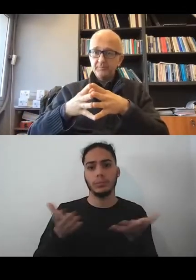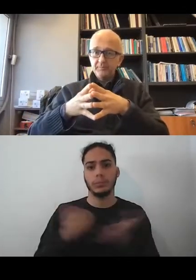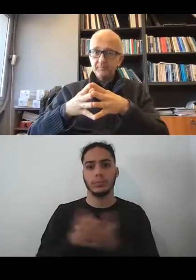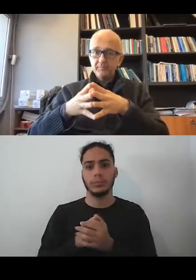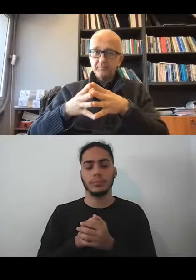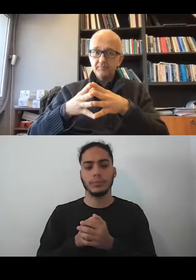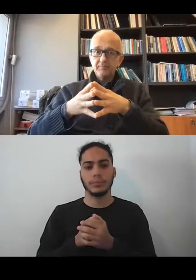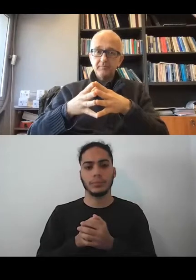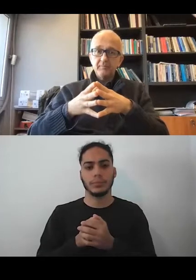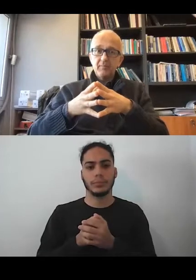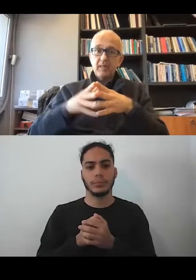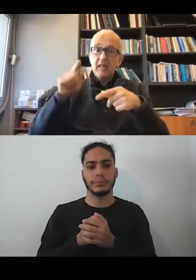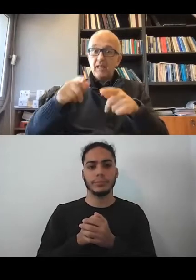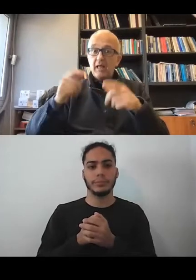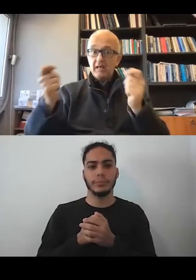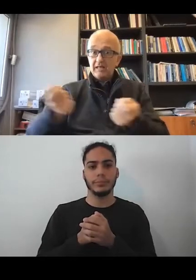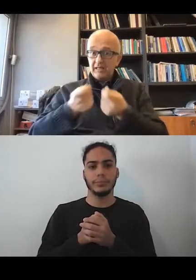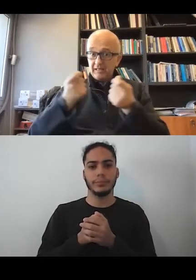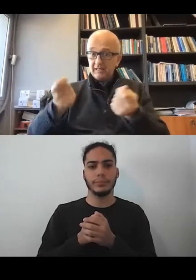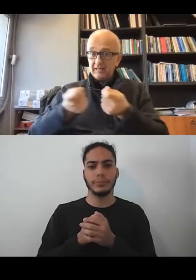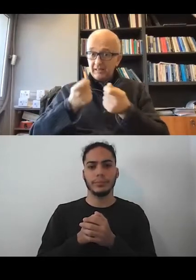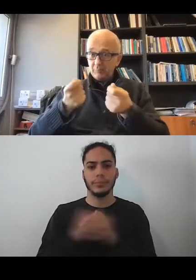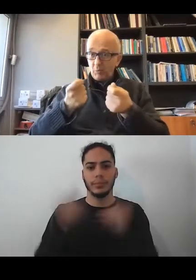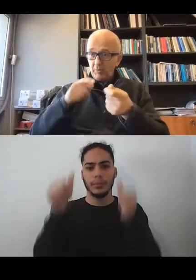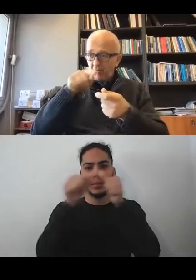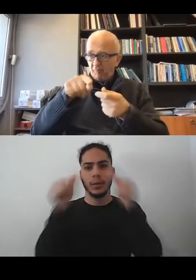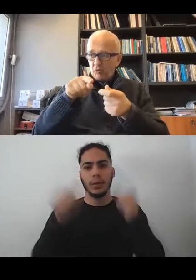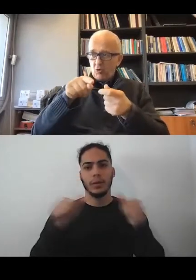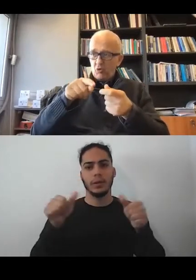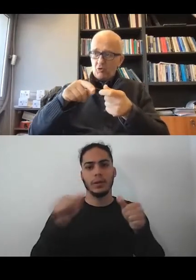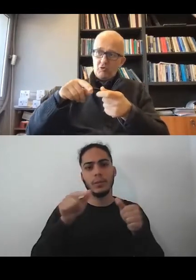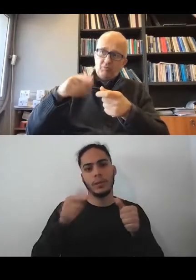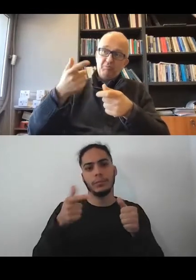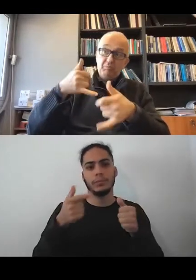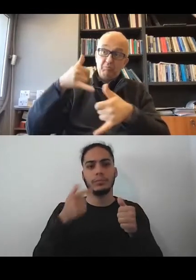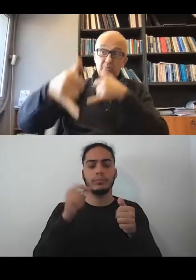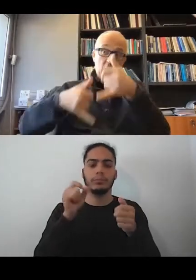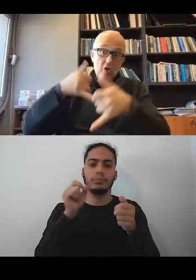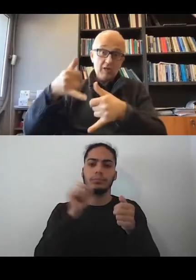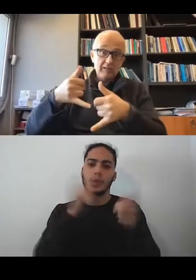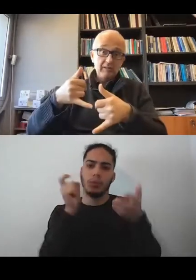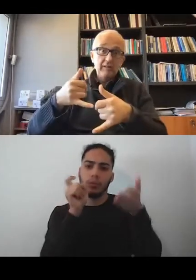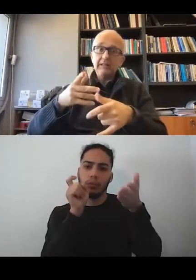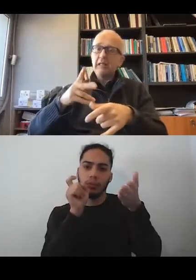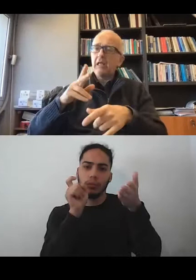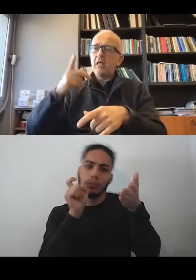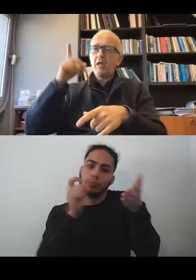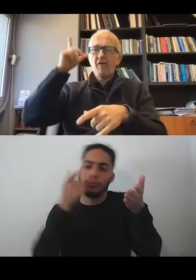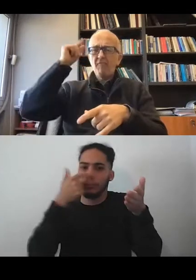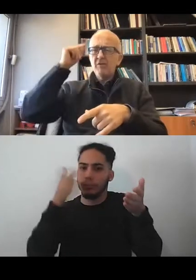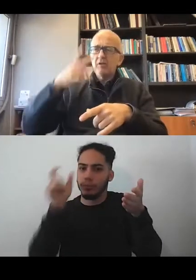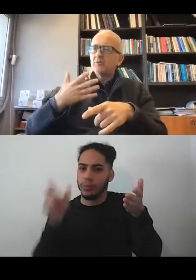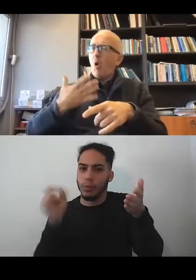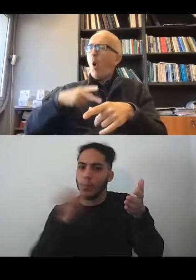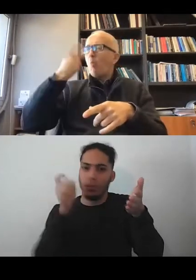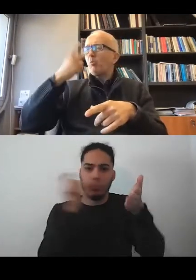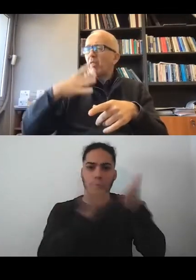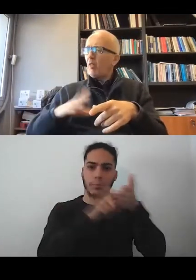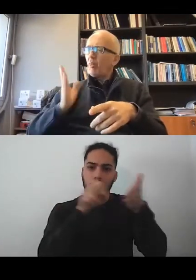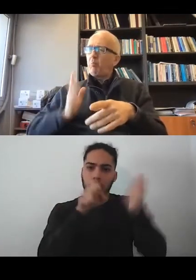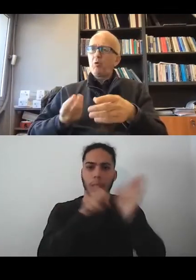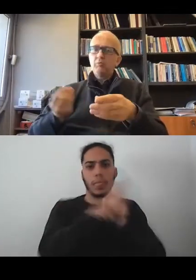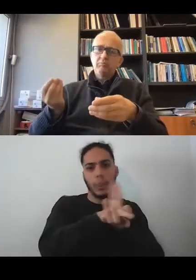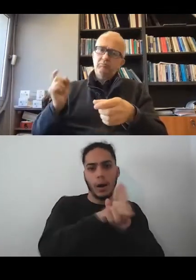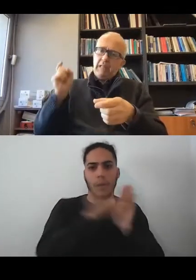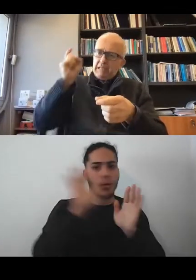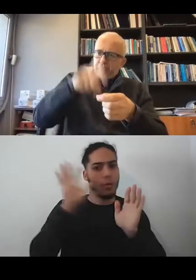Using this system, the student will be able to log in whenever he or she wants to